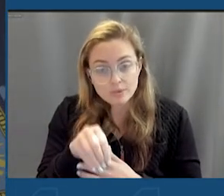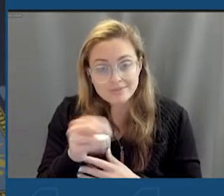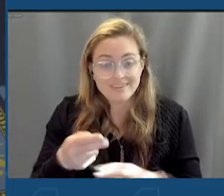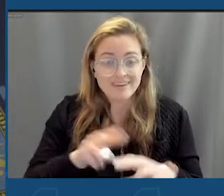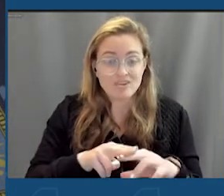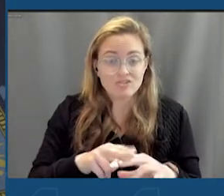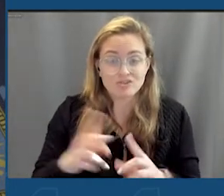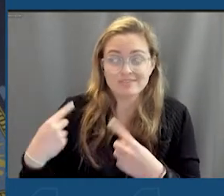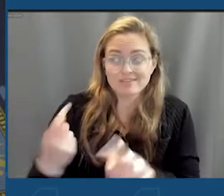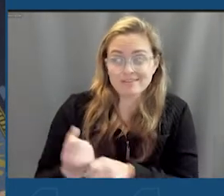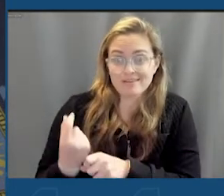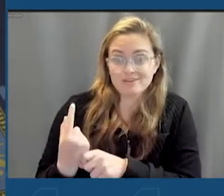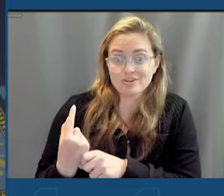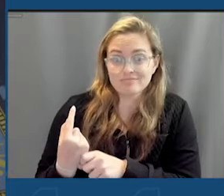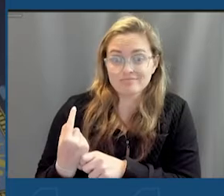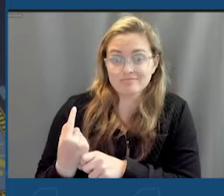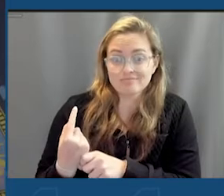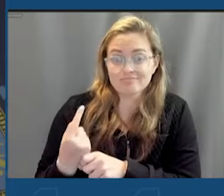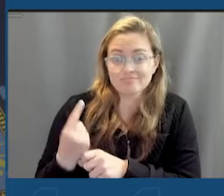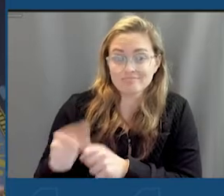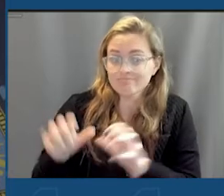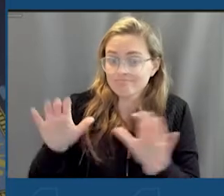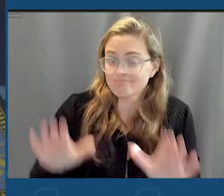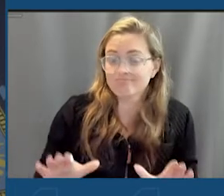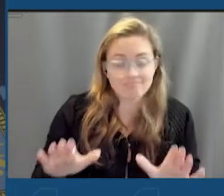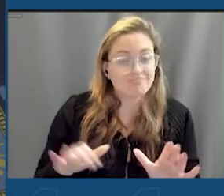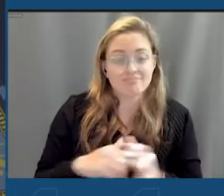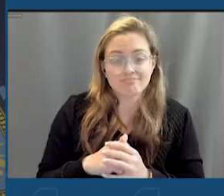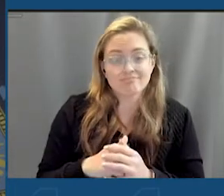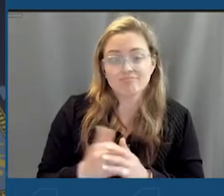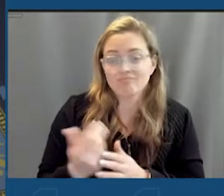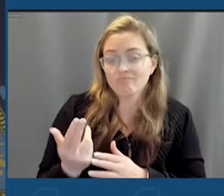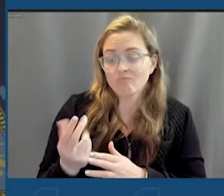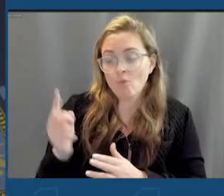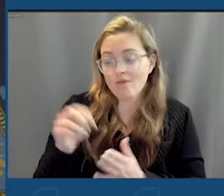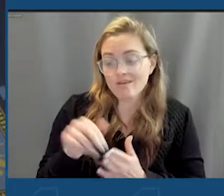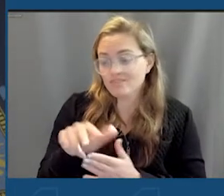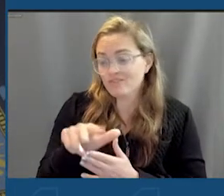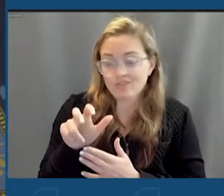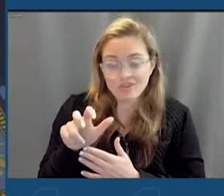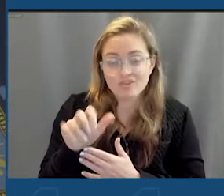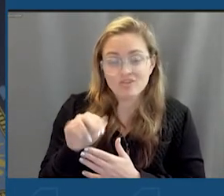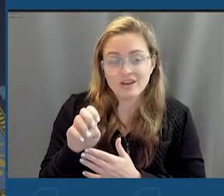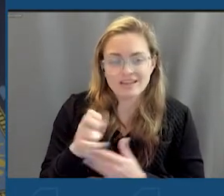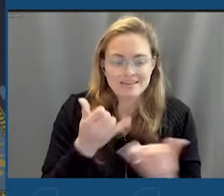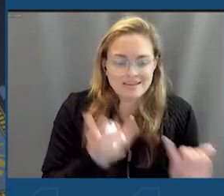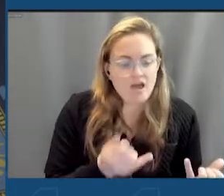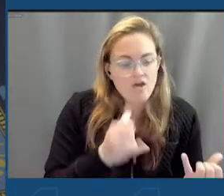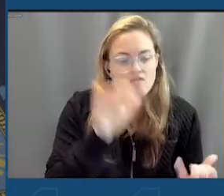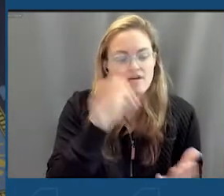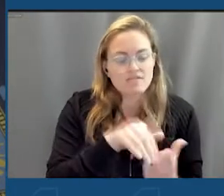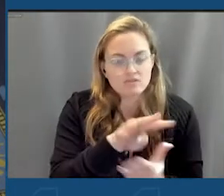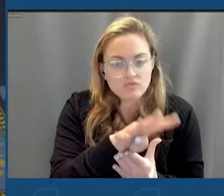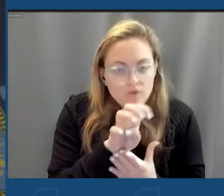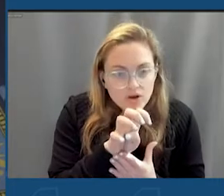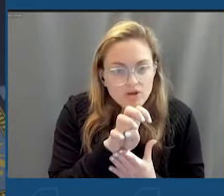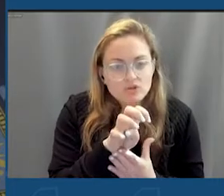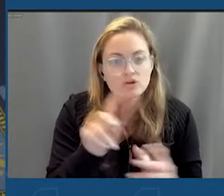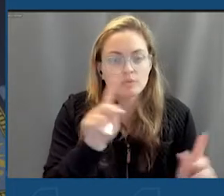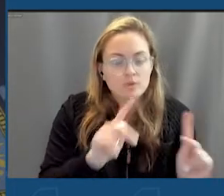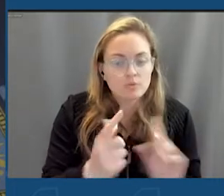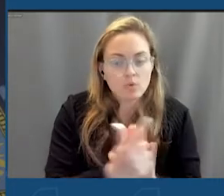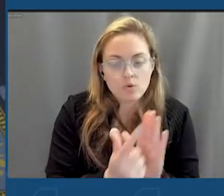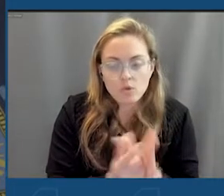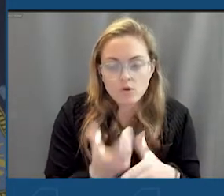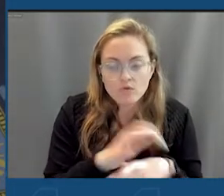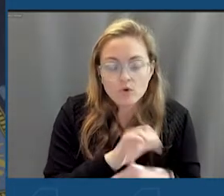last year. I mean, that's extraordinary. I think we had 1,300 cases, 5,400 now where people, law enforcement and citizens who are